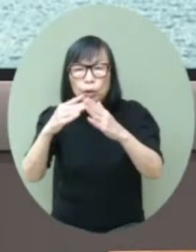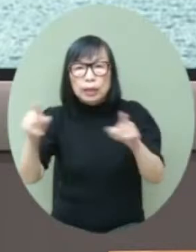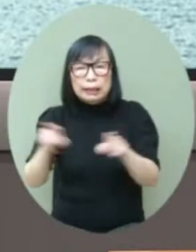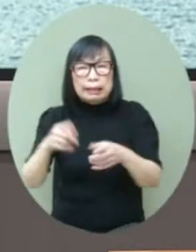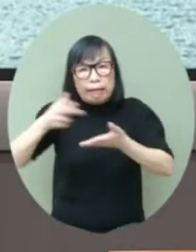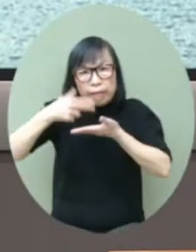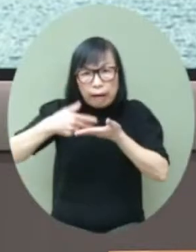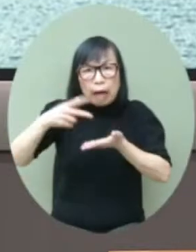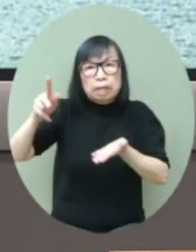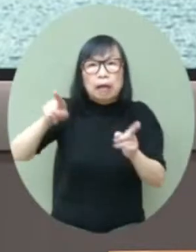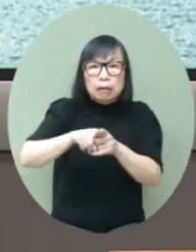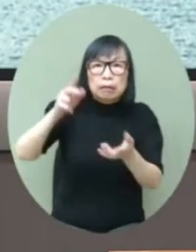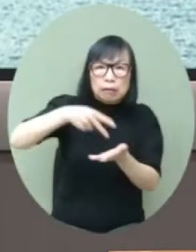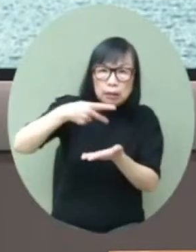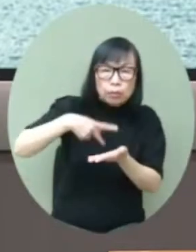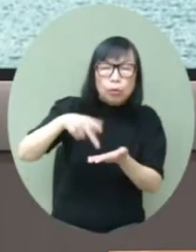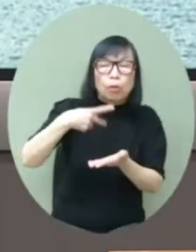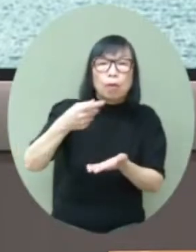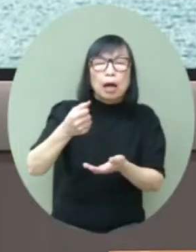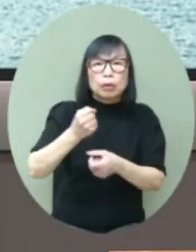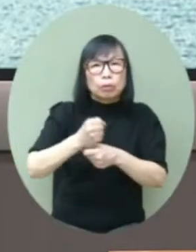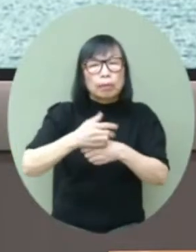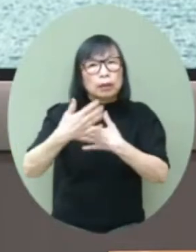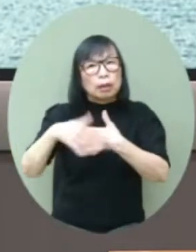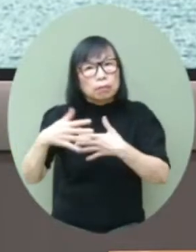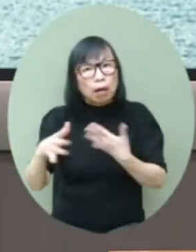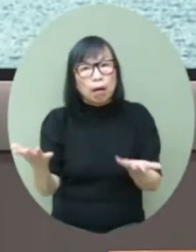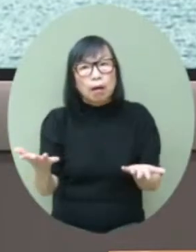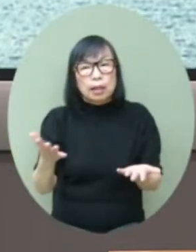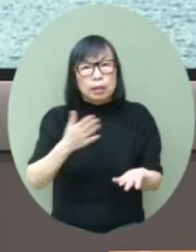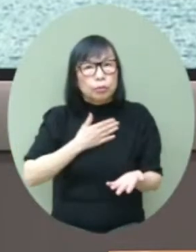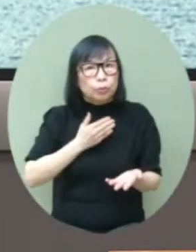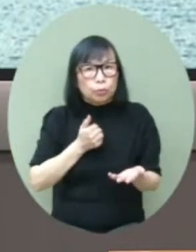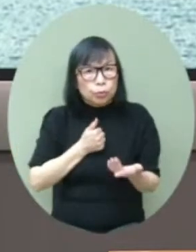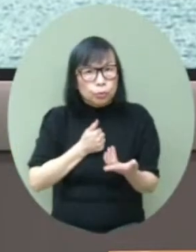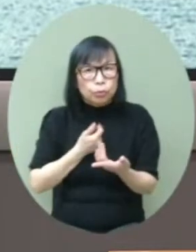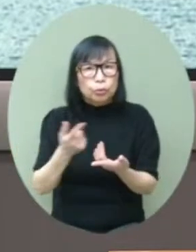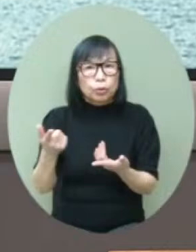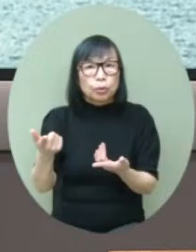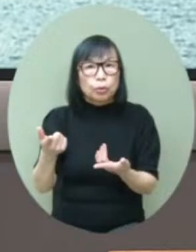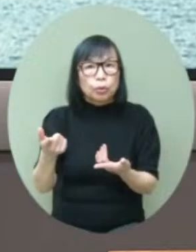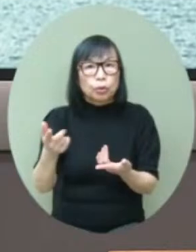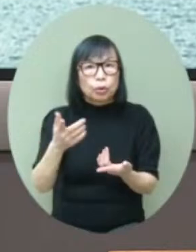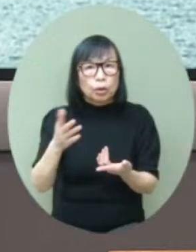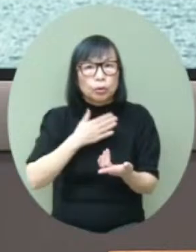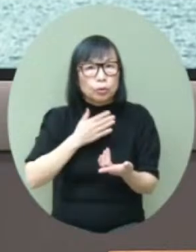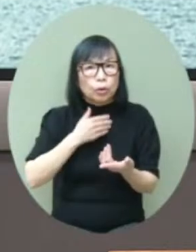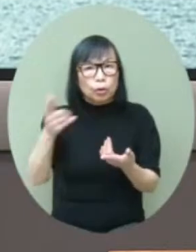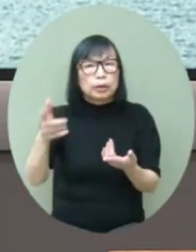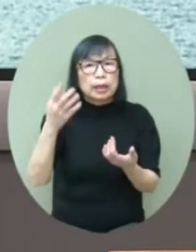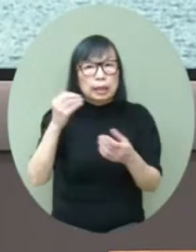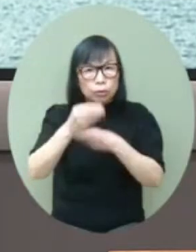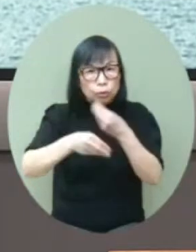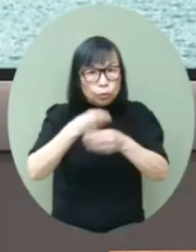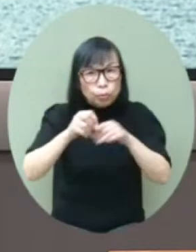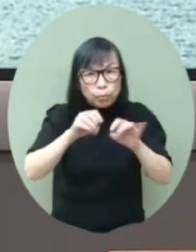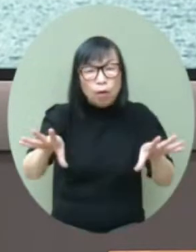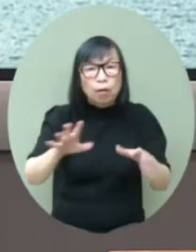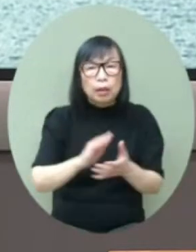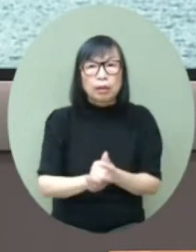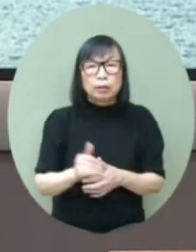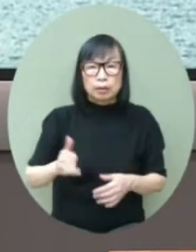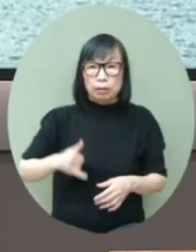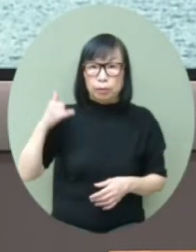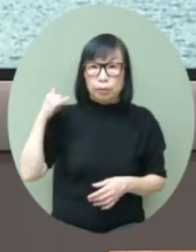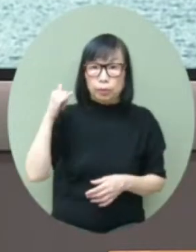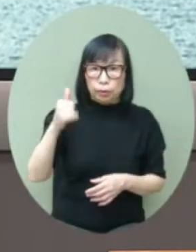understand that they would have meals together, they would engage in dancing and various other activities. We would expect that transmission would